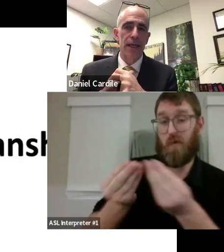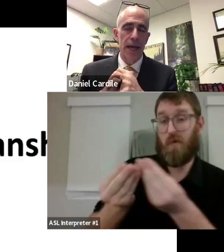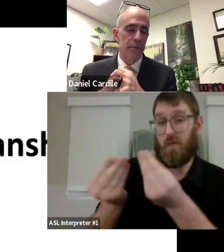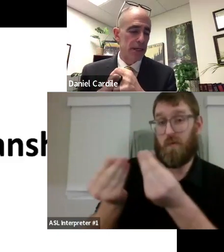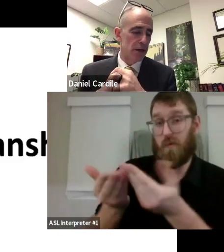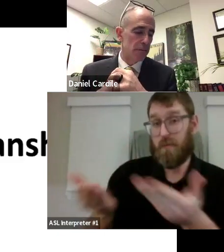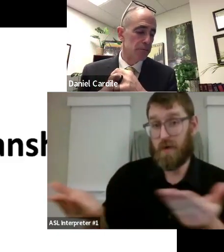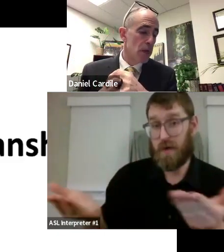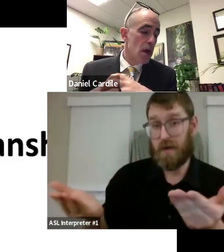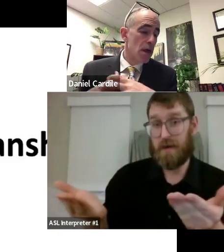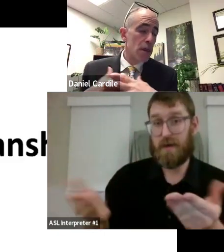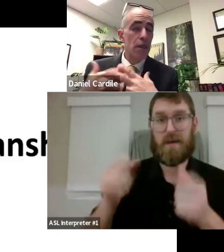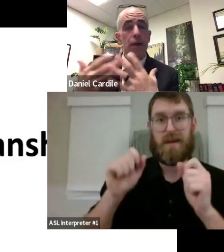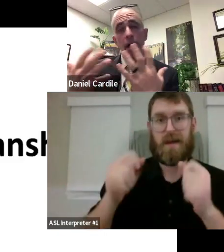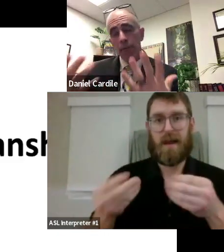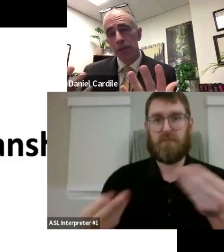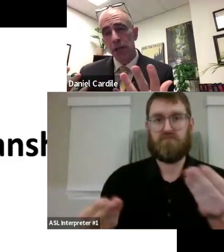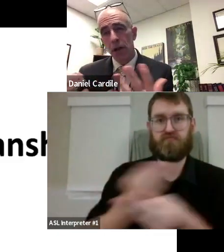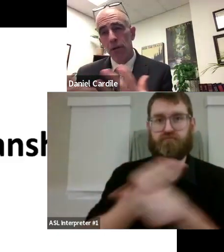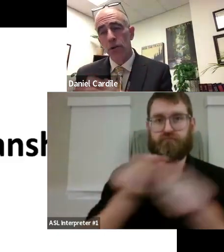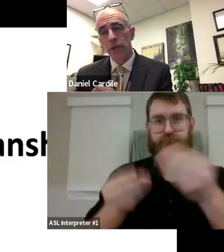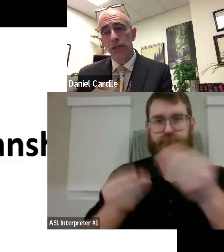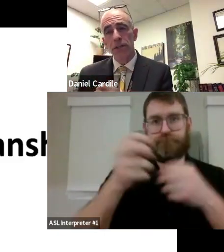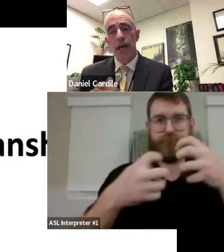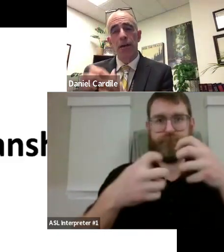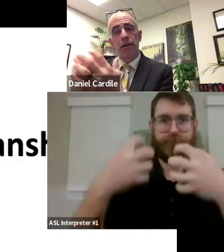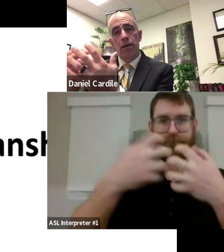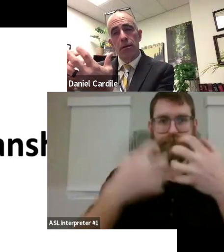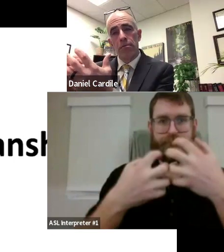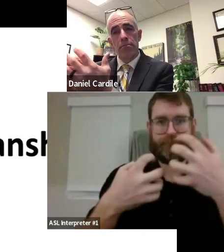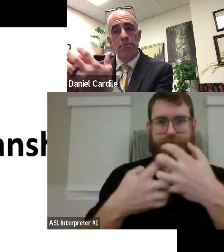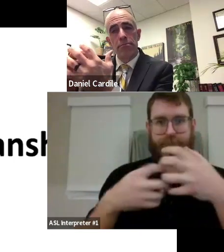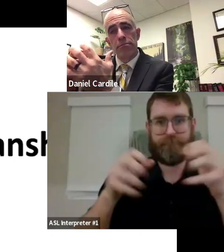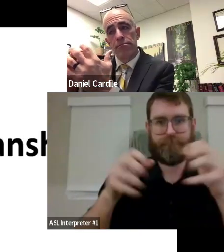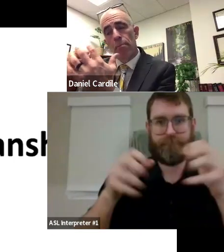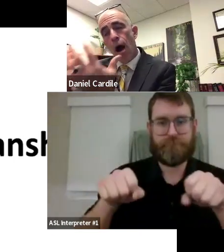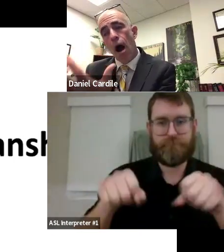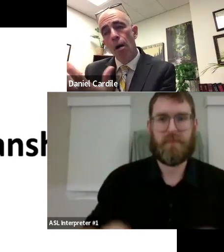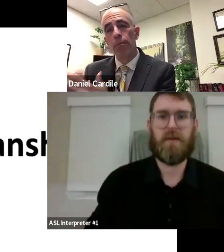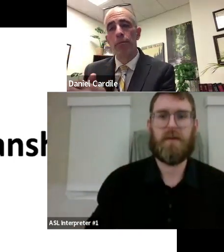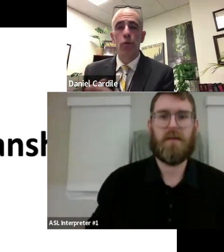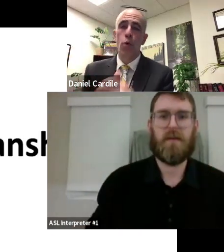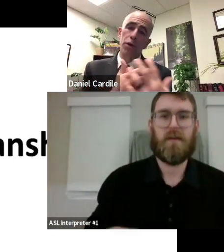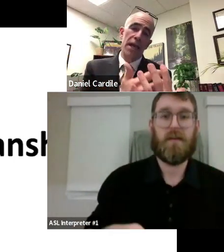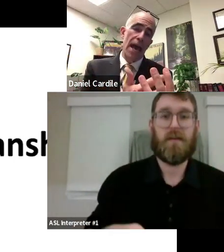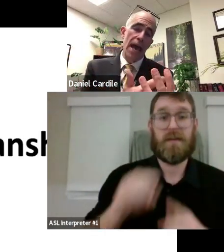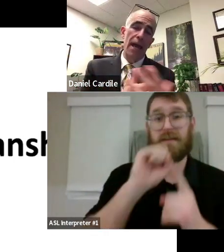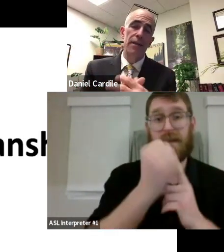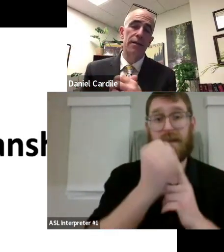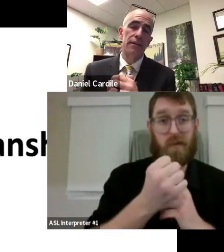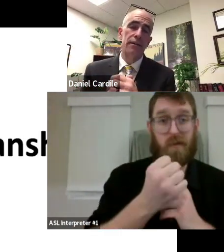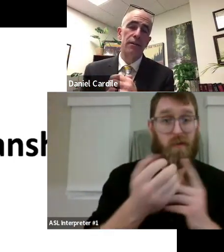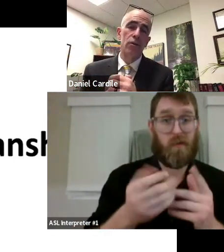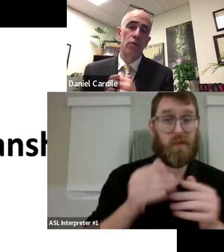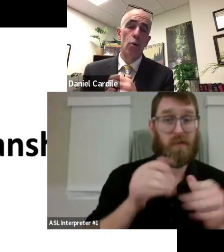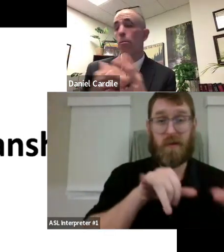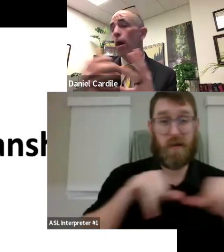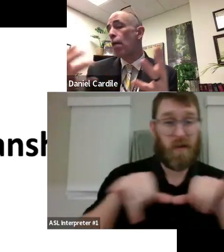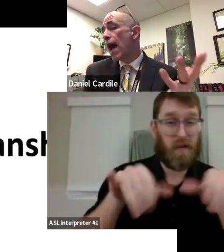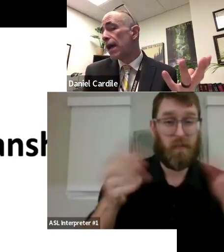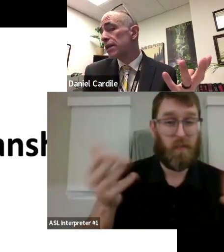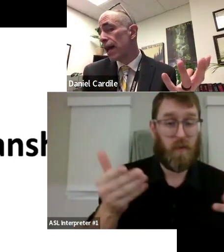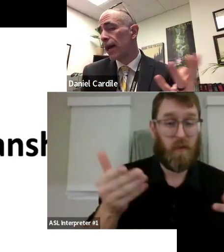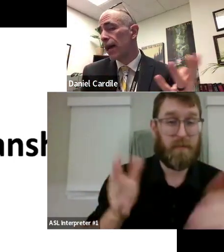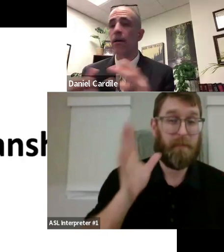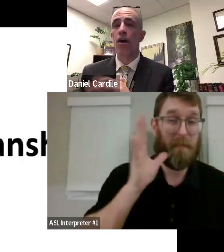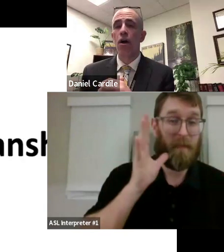that can be done. The common scenario is that mom or dad, or